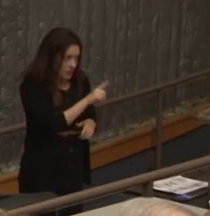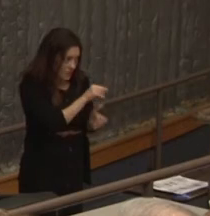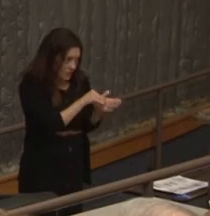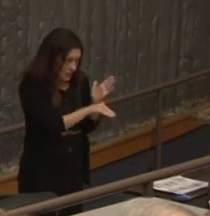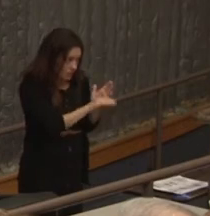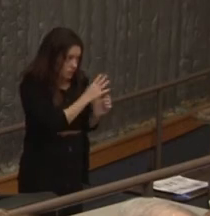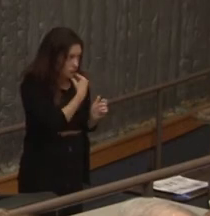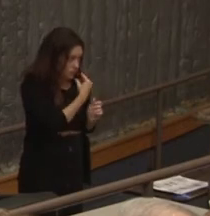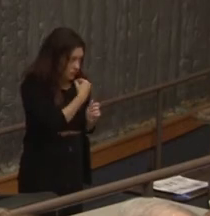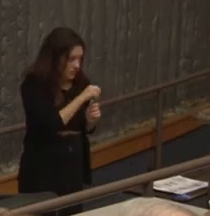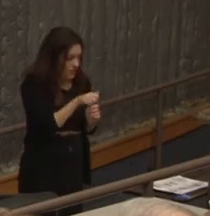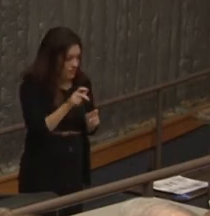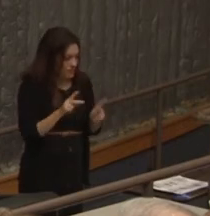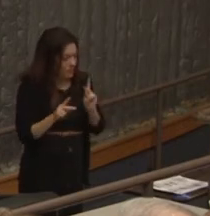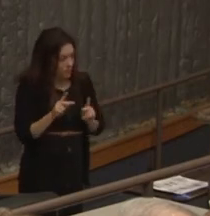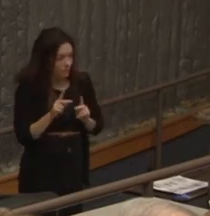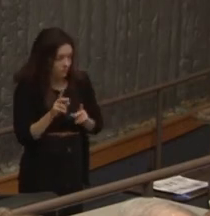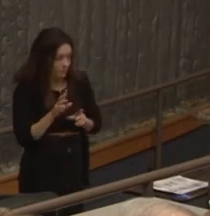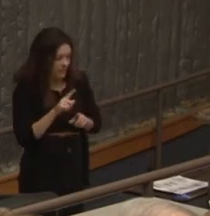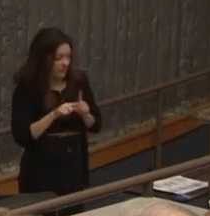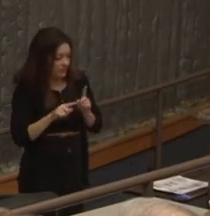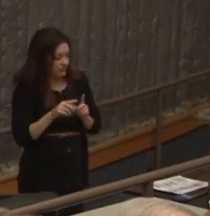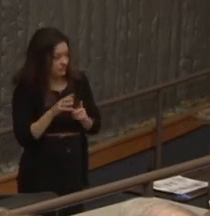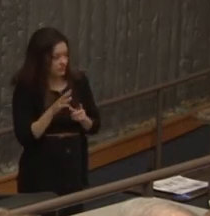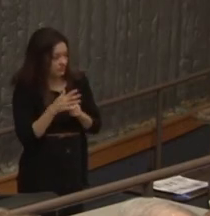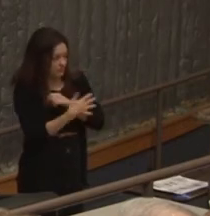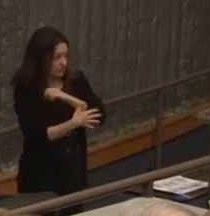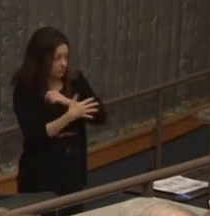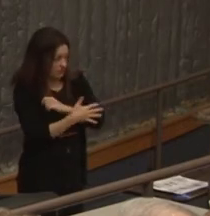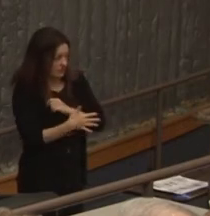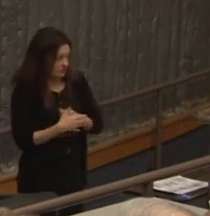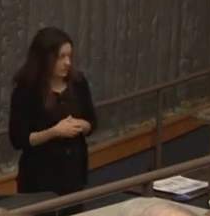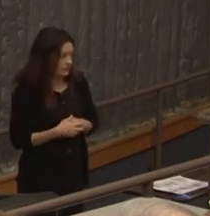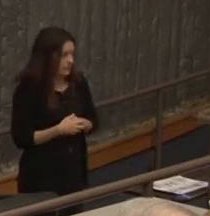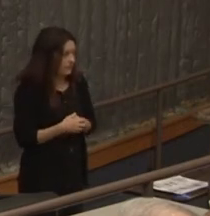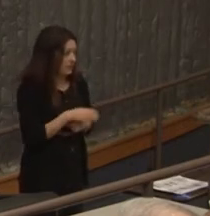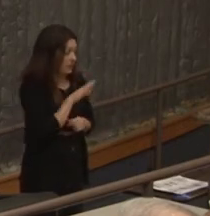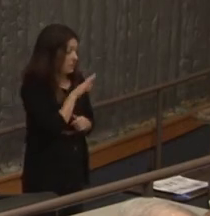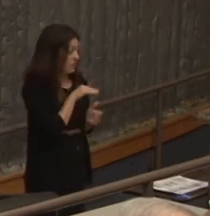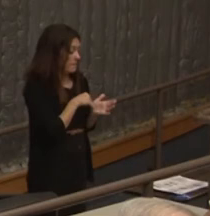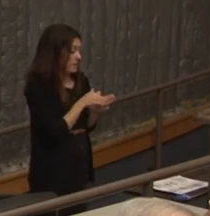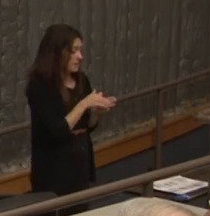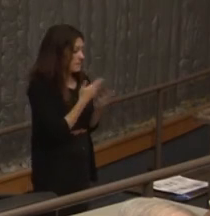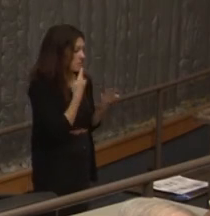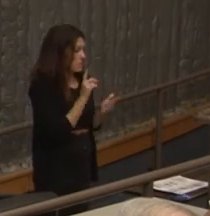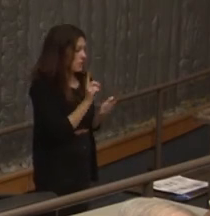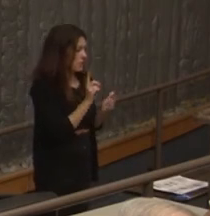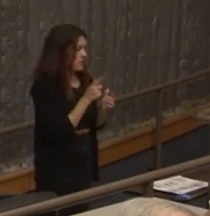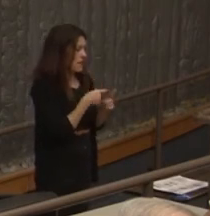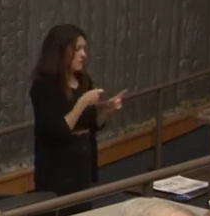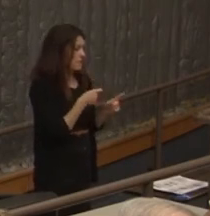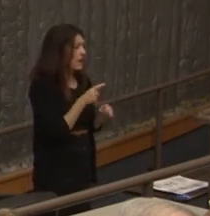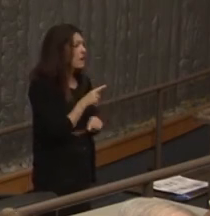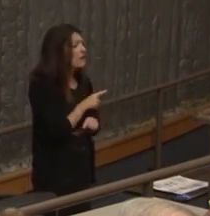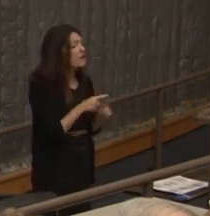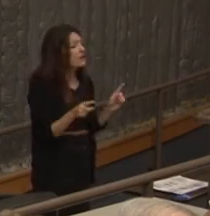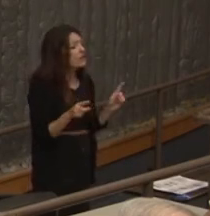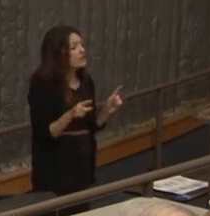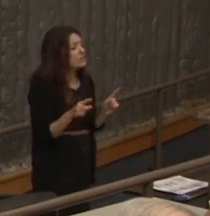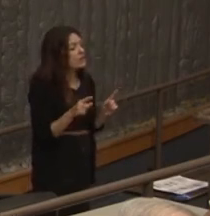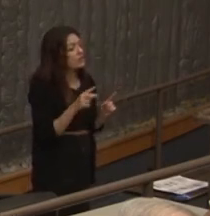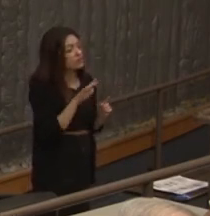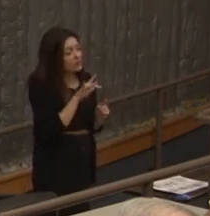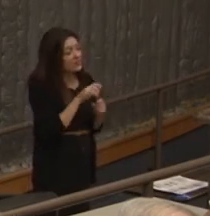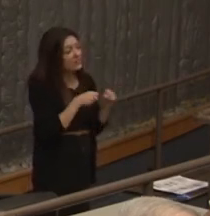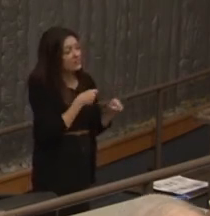and Soviet prisoners of war. Who knows where that figure 4 million came from? But 25 years after the war, that was